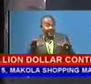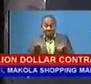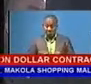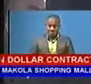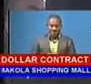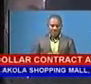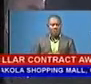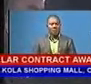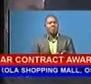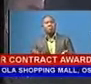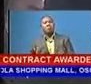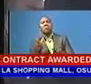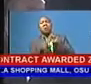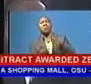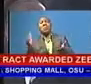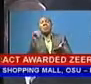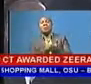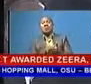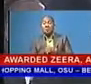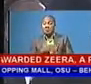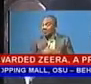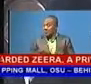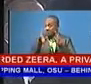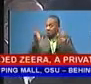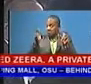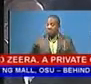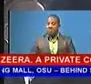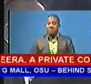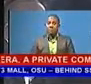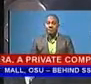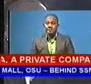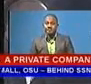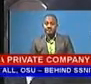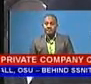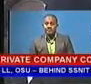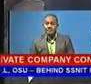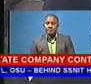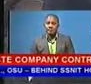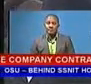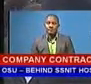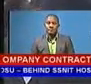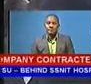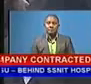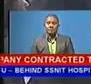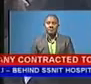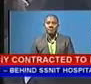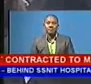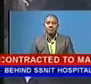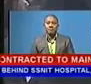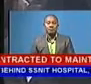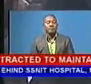the scope of re-examination. And if you love to permit me, I'll read that. So subject to the discretion of the